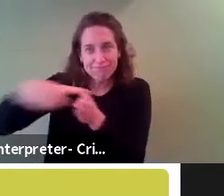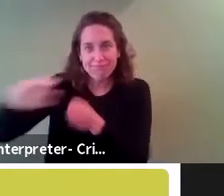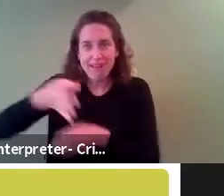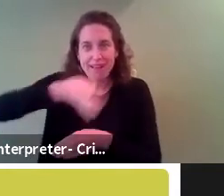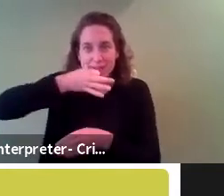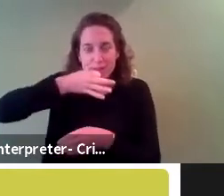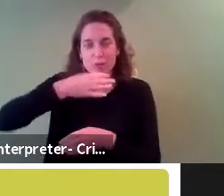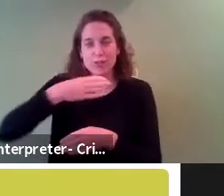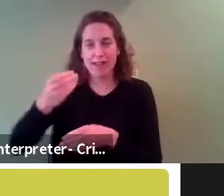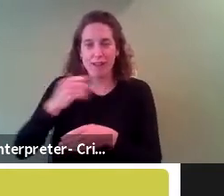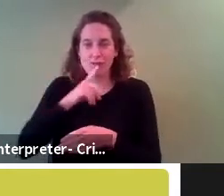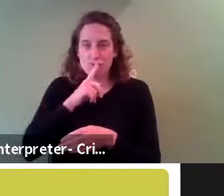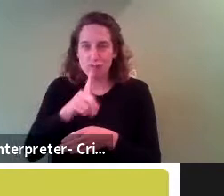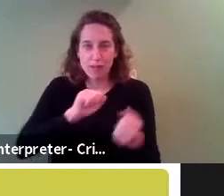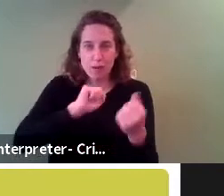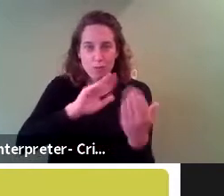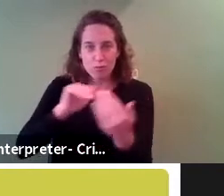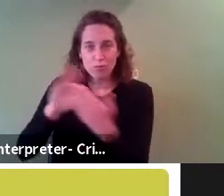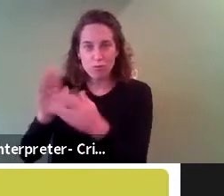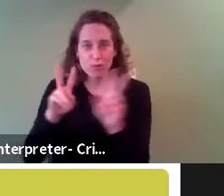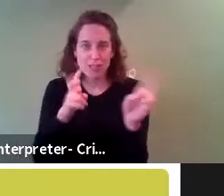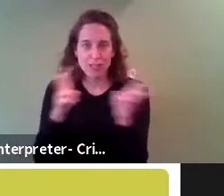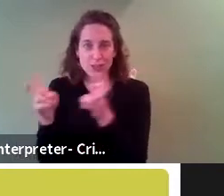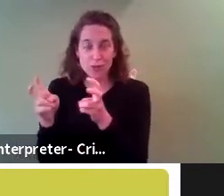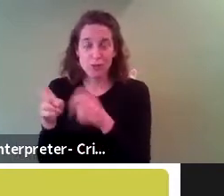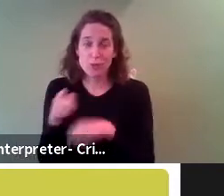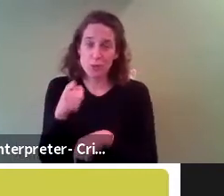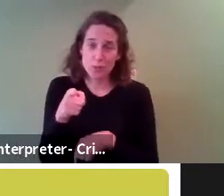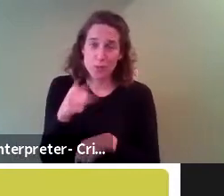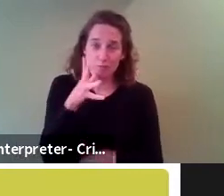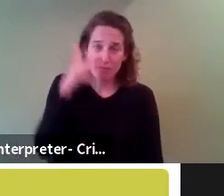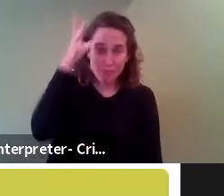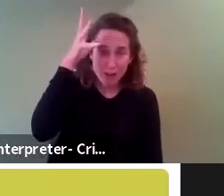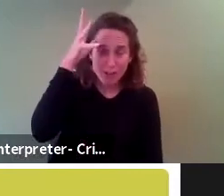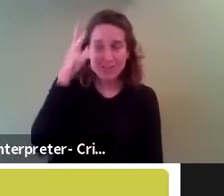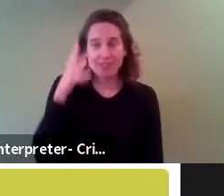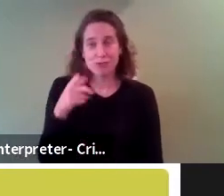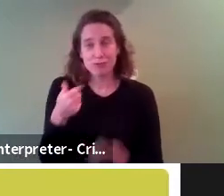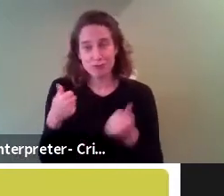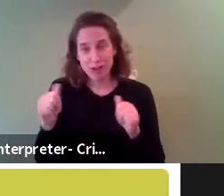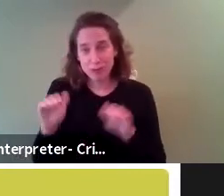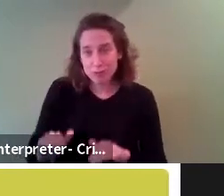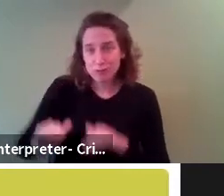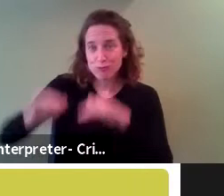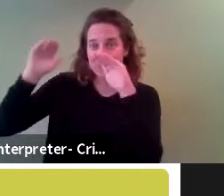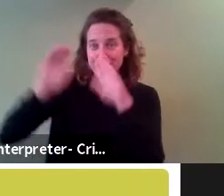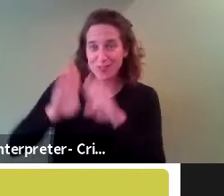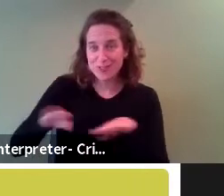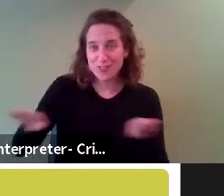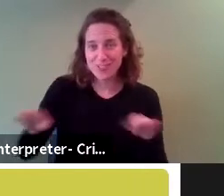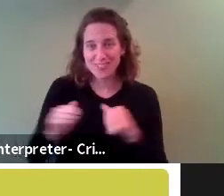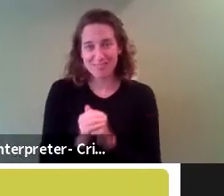many different kinds of issues for you as families, as parents trying to raise children with the use of